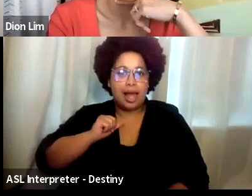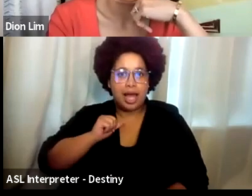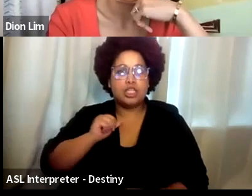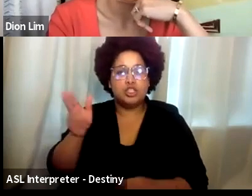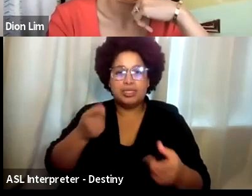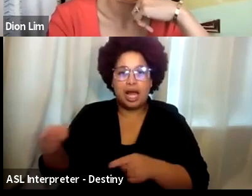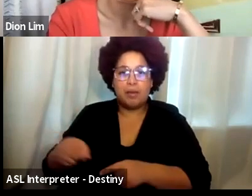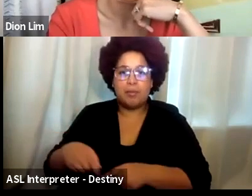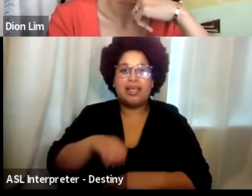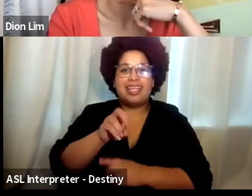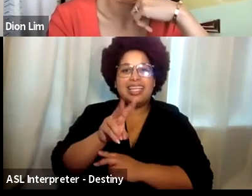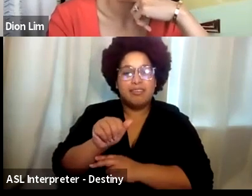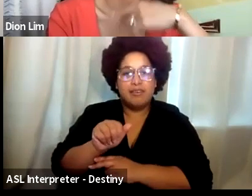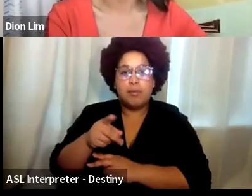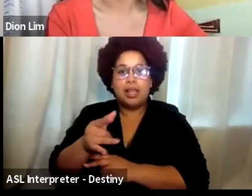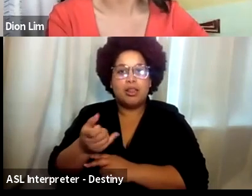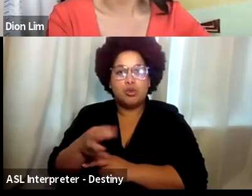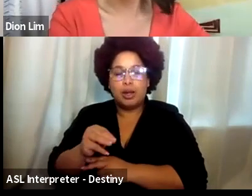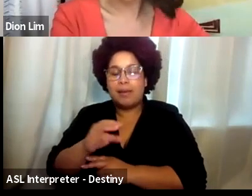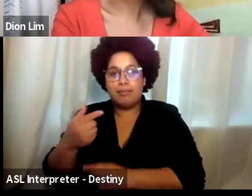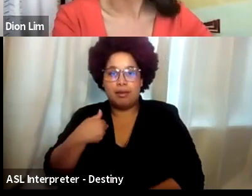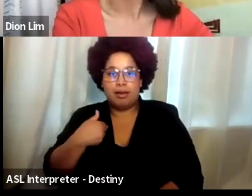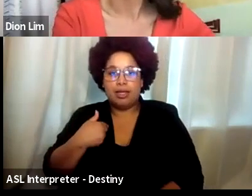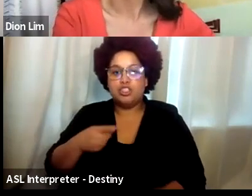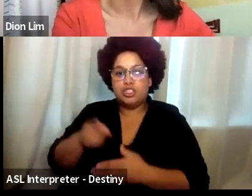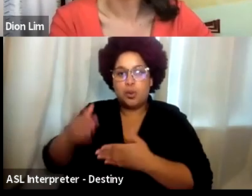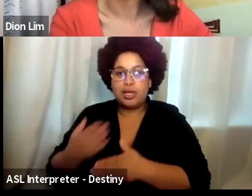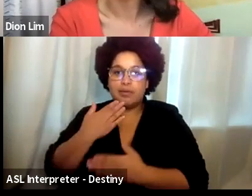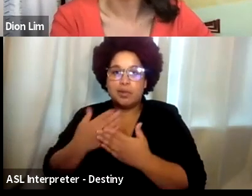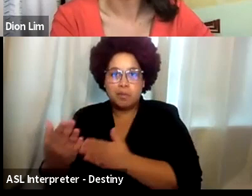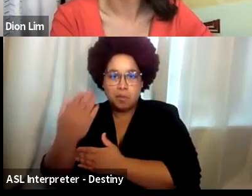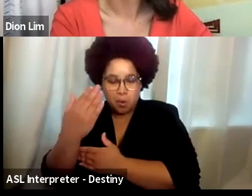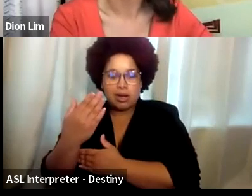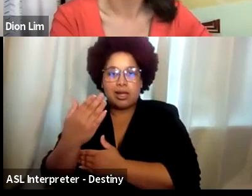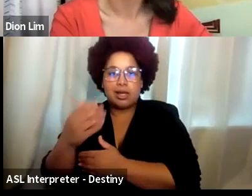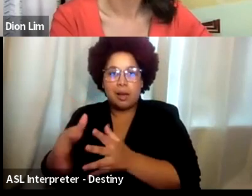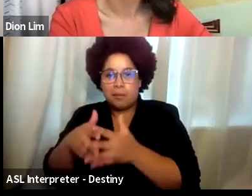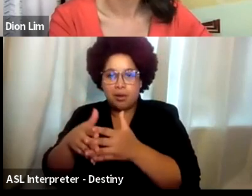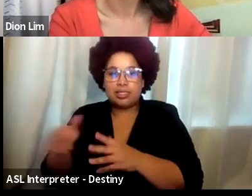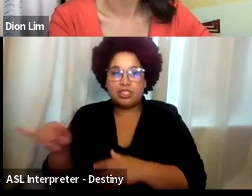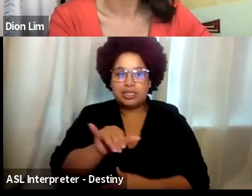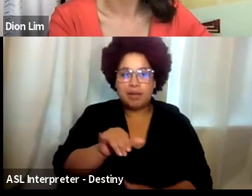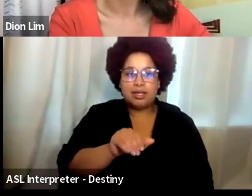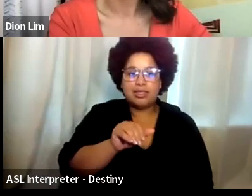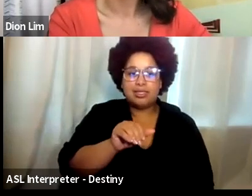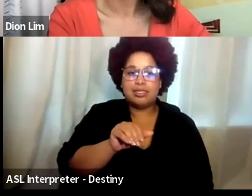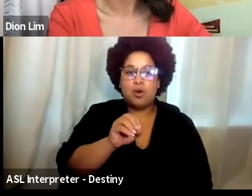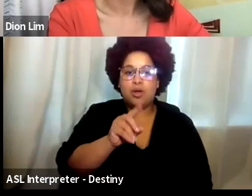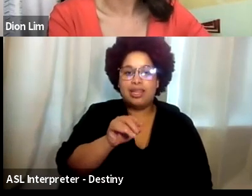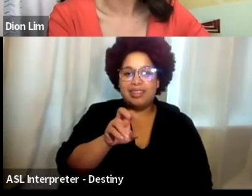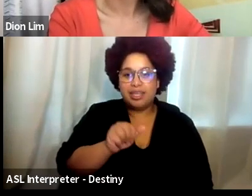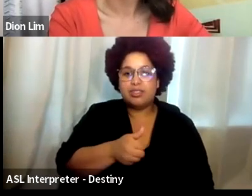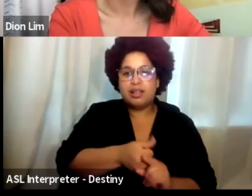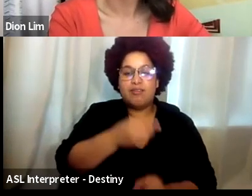Eva Pilgrim and I, you know, Eva Pilgrim is the weekend Good Morning America anchor. She too, like Olivia, is half